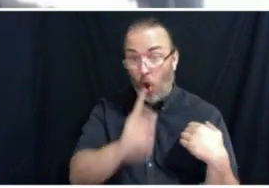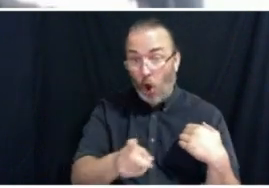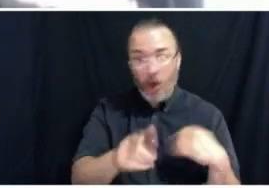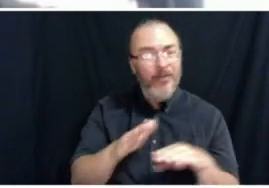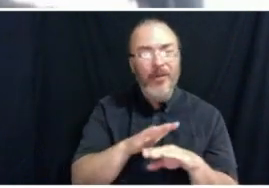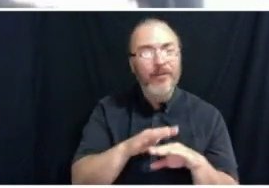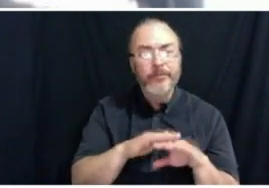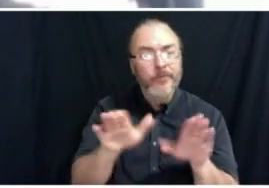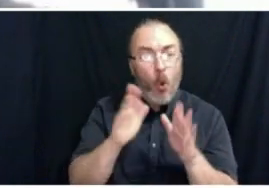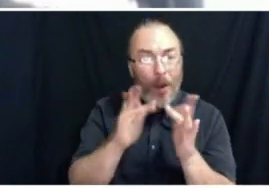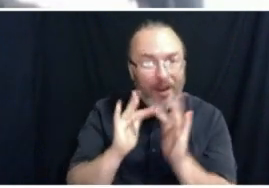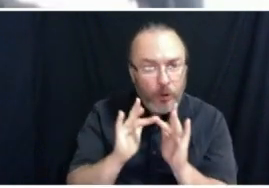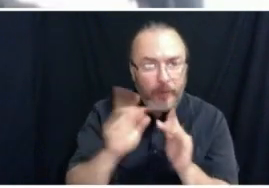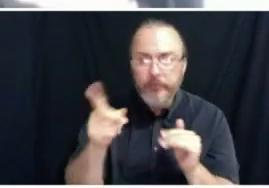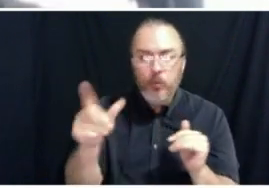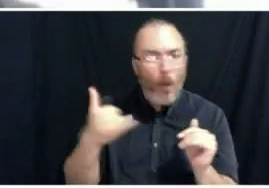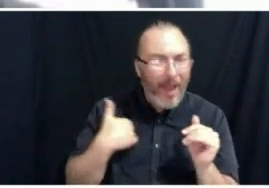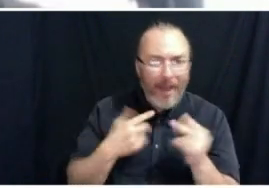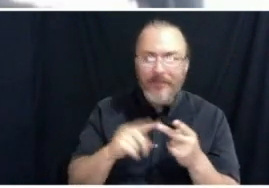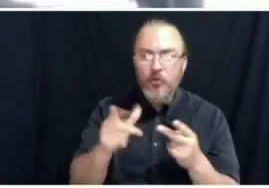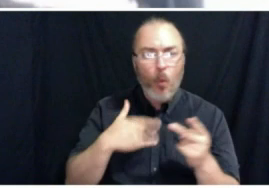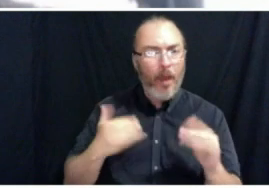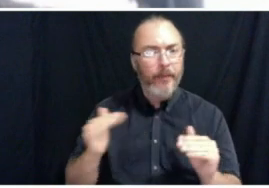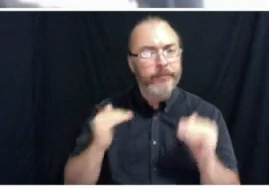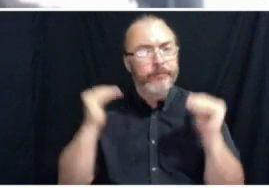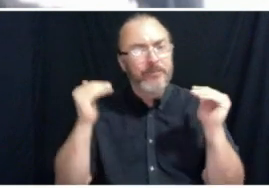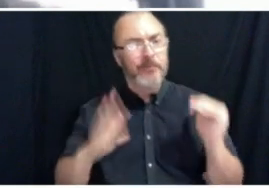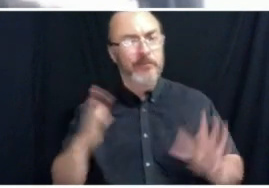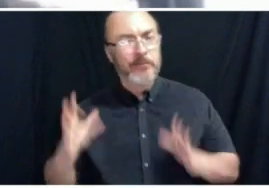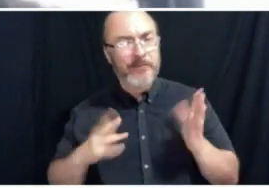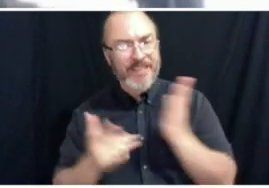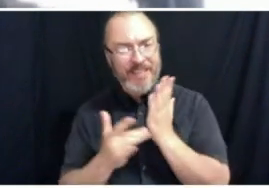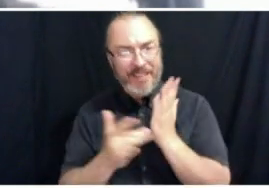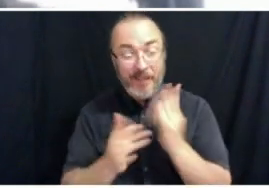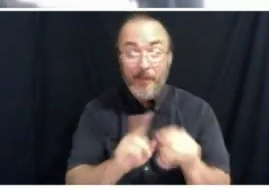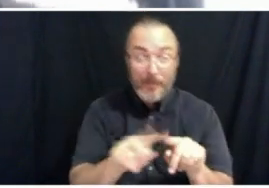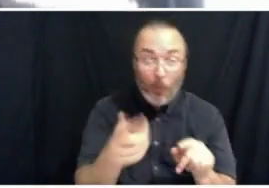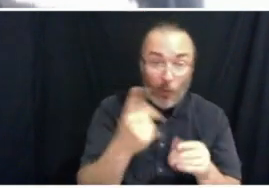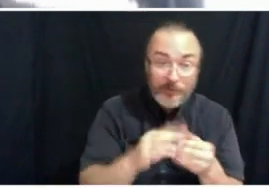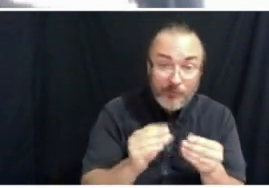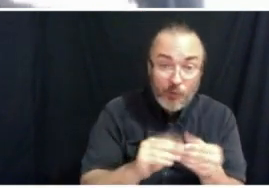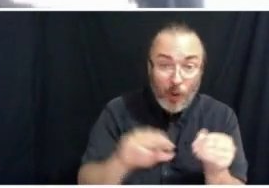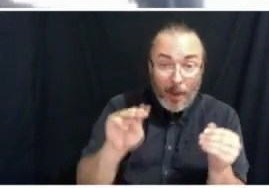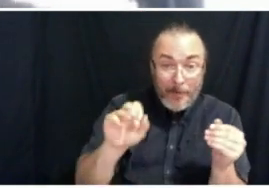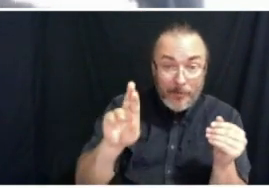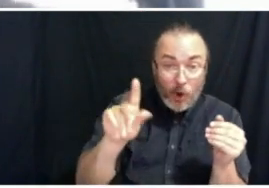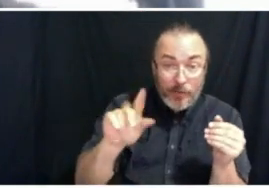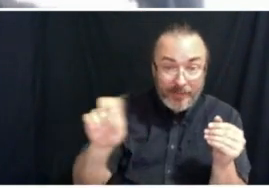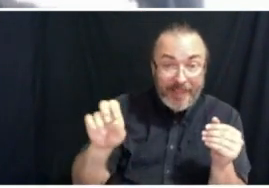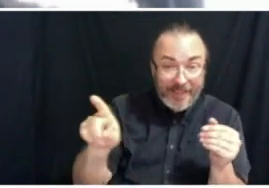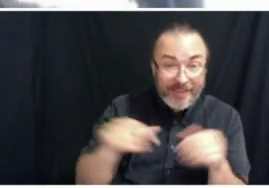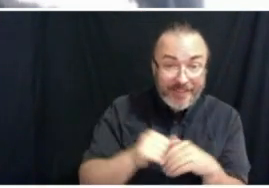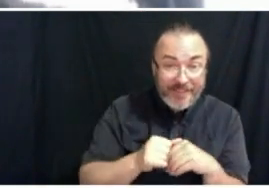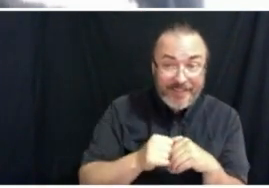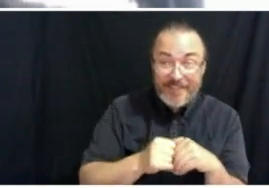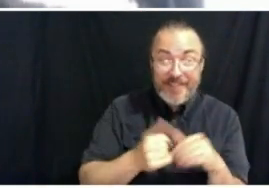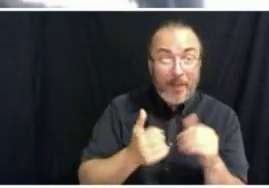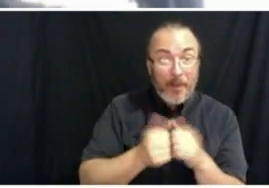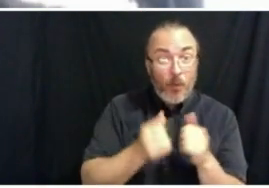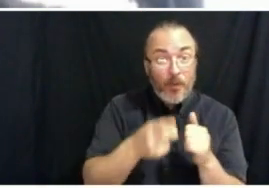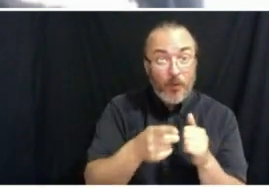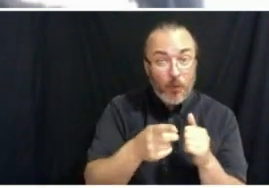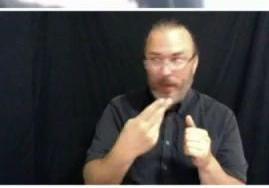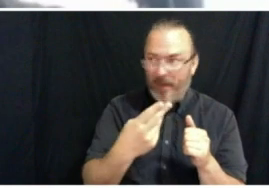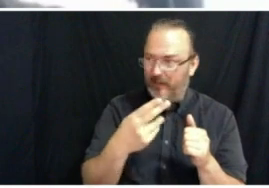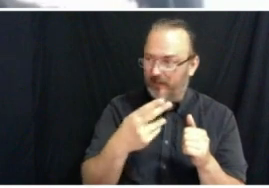isn't sophisticated technology. And so a good story I can share with you is that Mali, for example, has been with UNHCR support